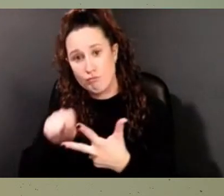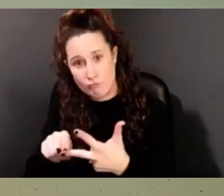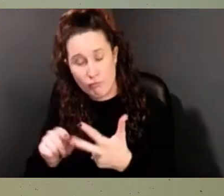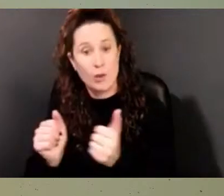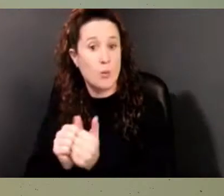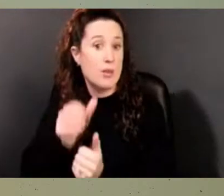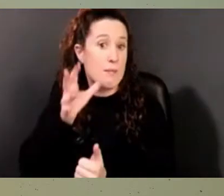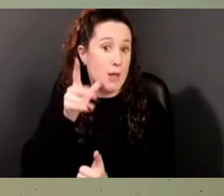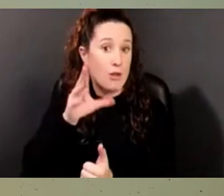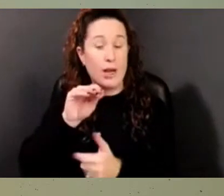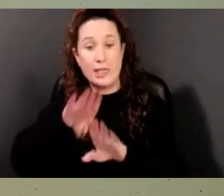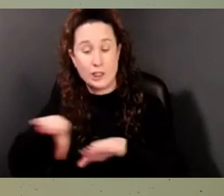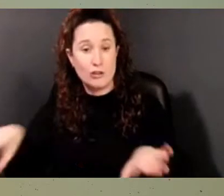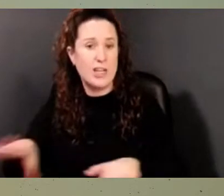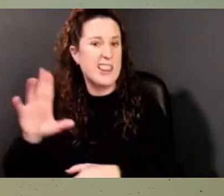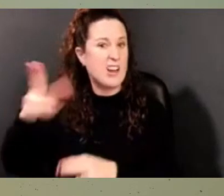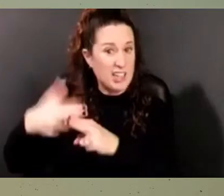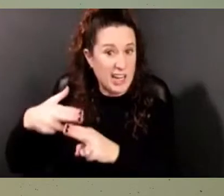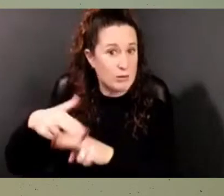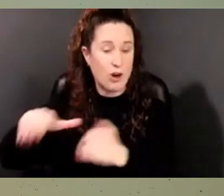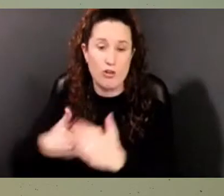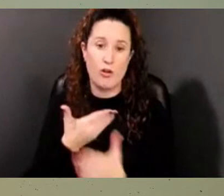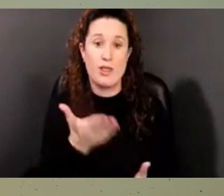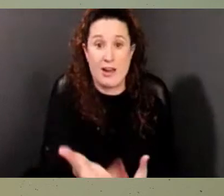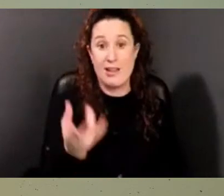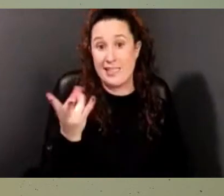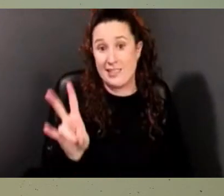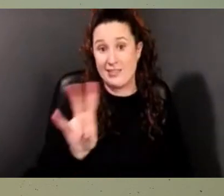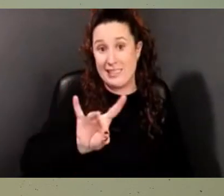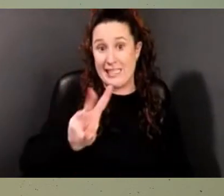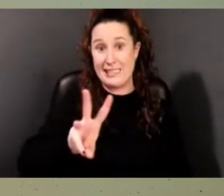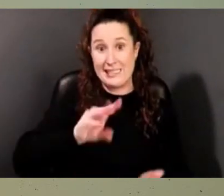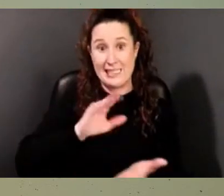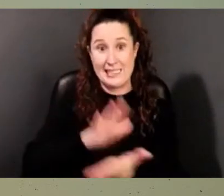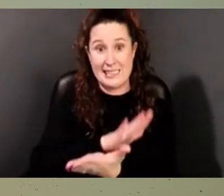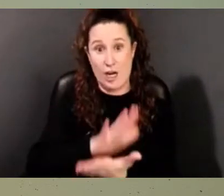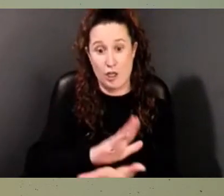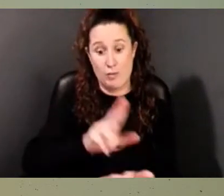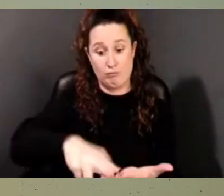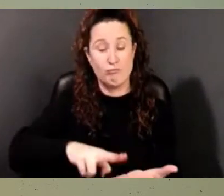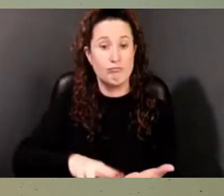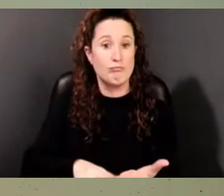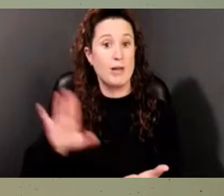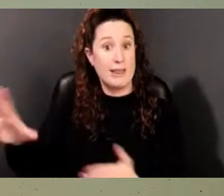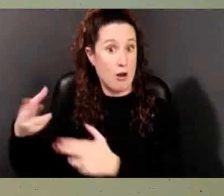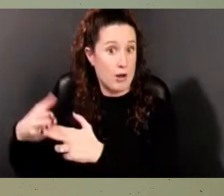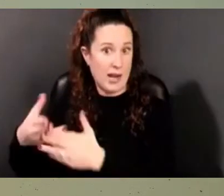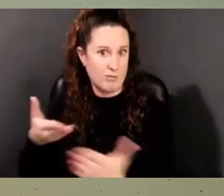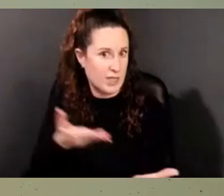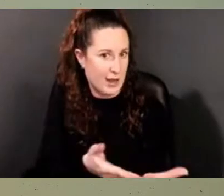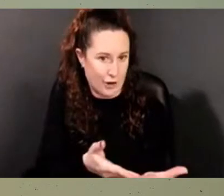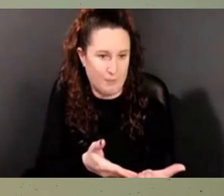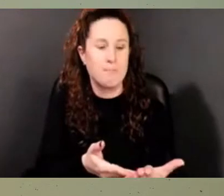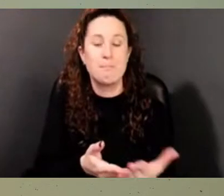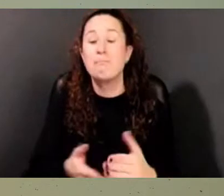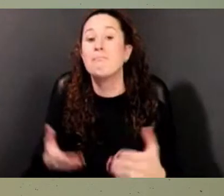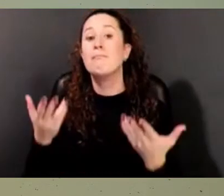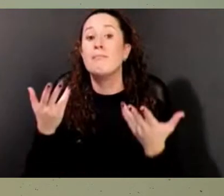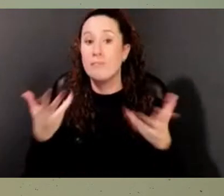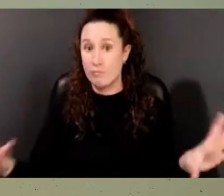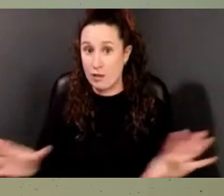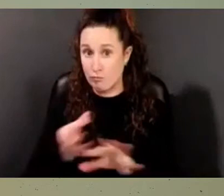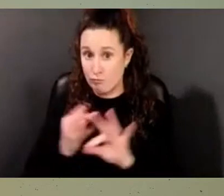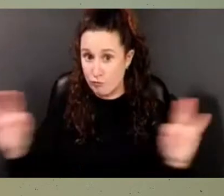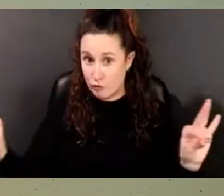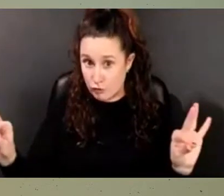all listed in that 1786 manumission document. After that manumission, Nancy and James were